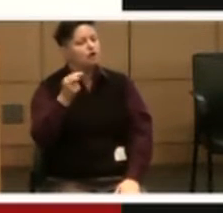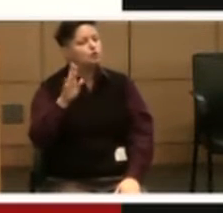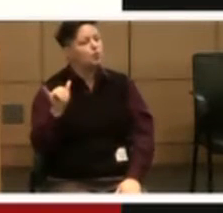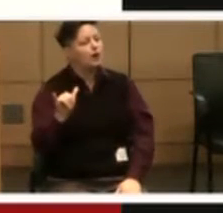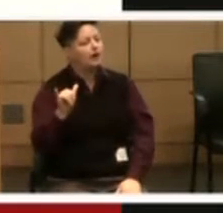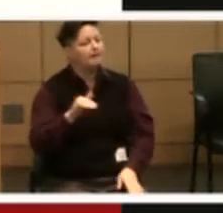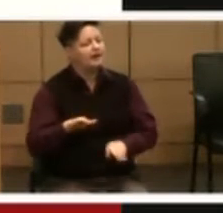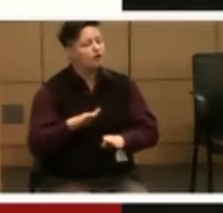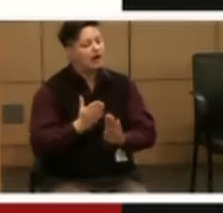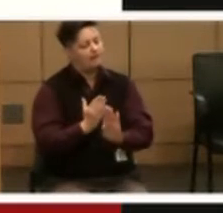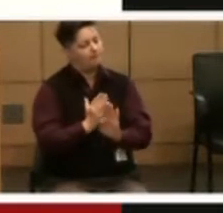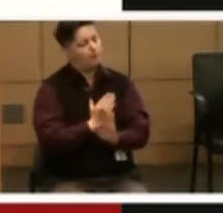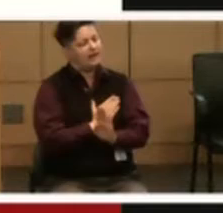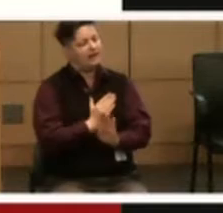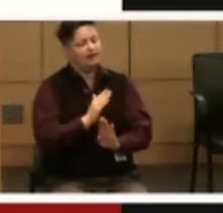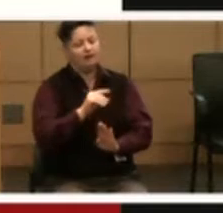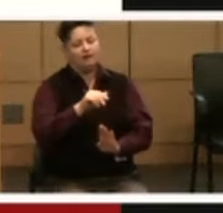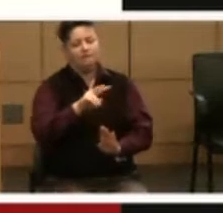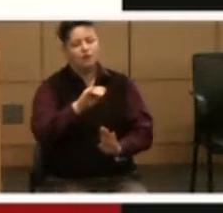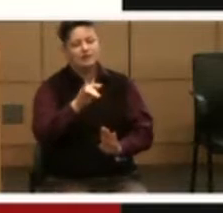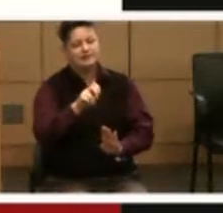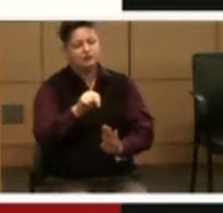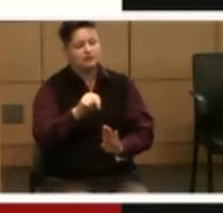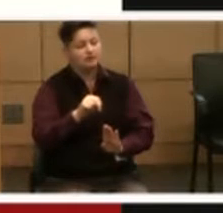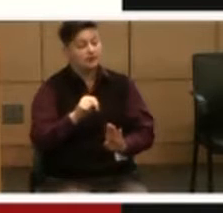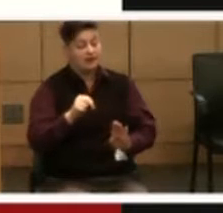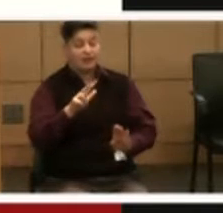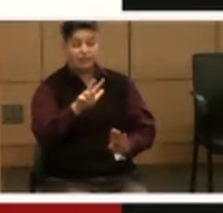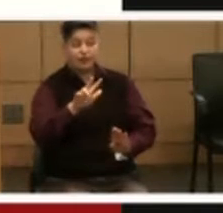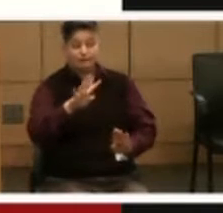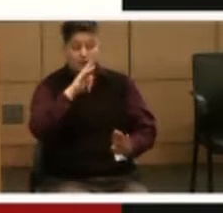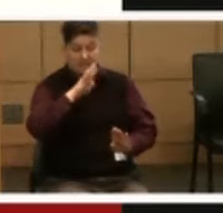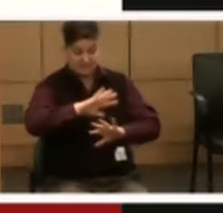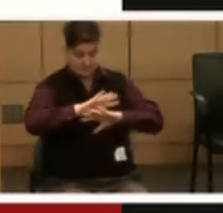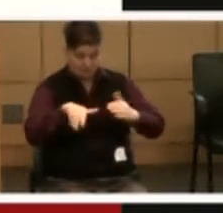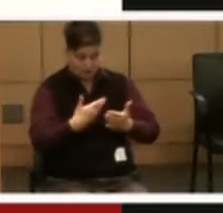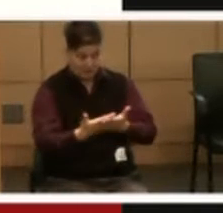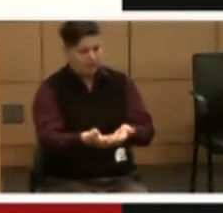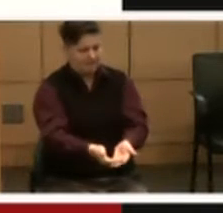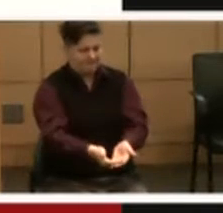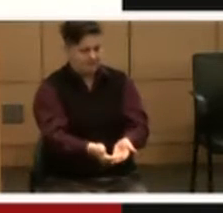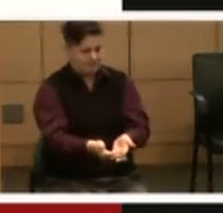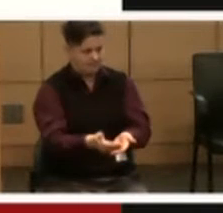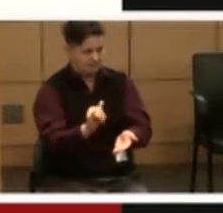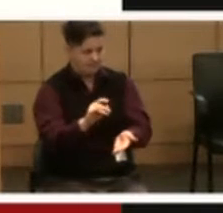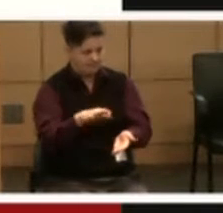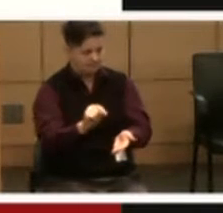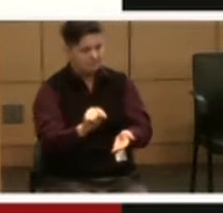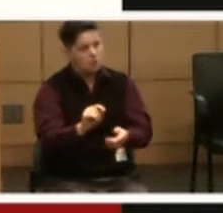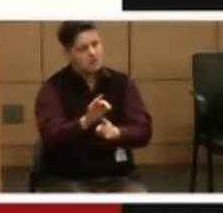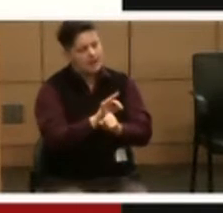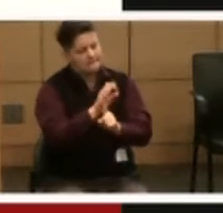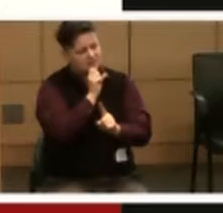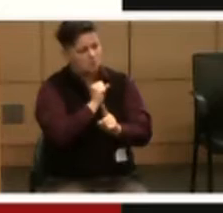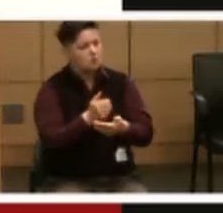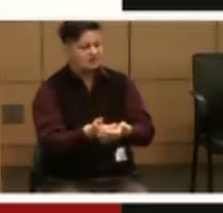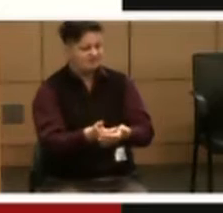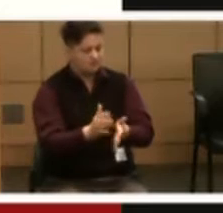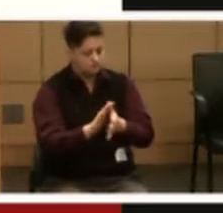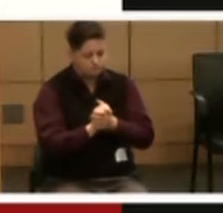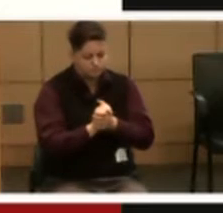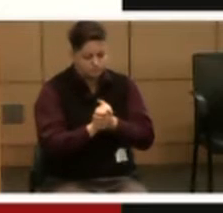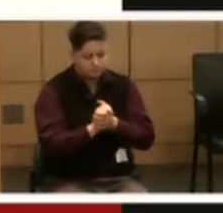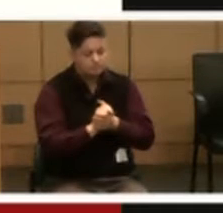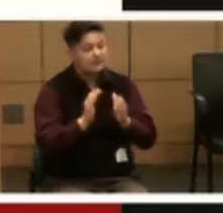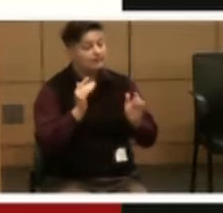pre-verbal vocalizations, and they compared a group of 34 children, infants, about 9 months old, against